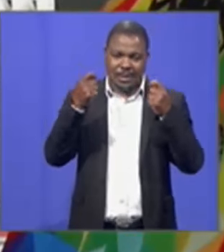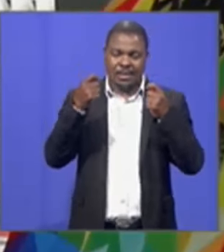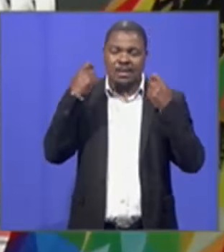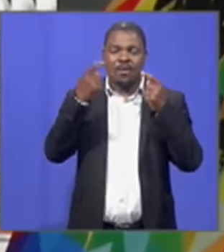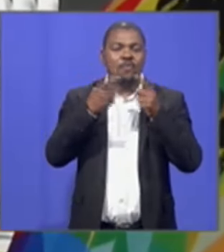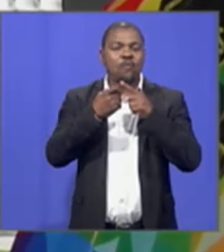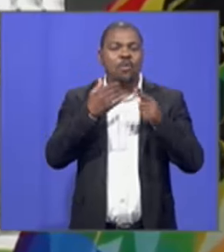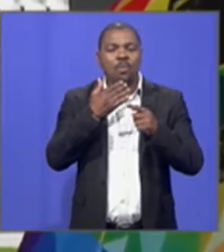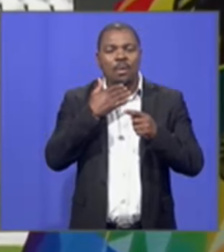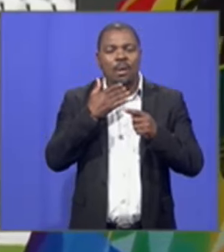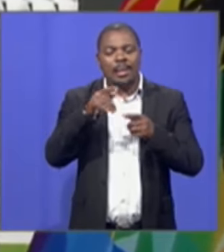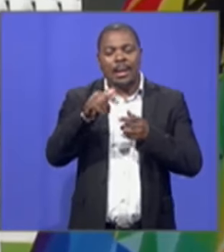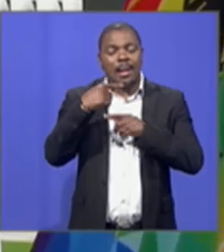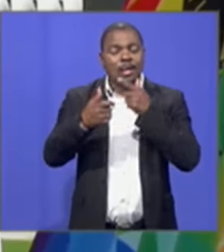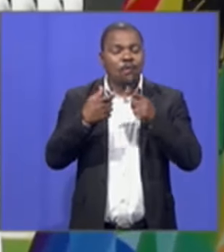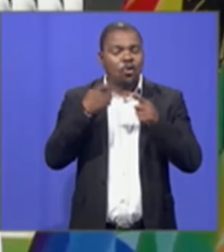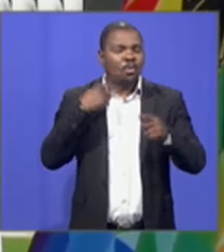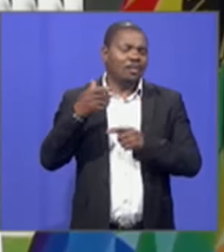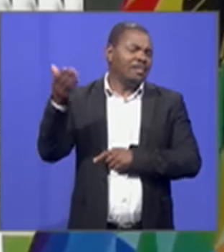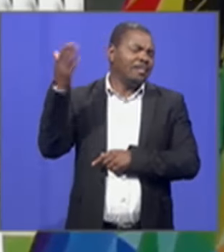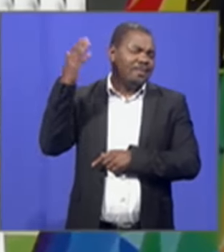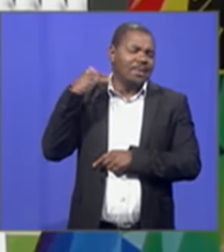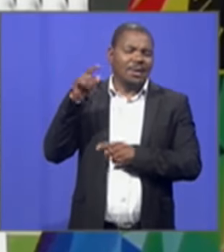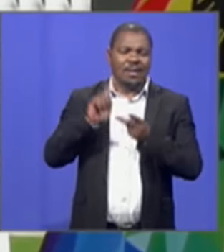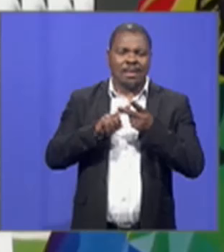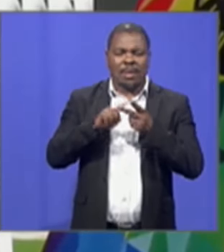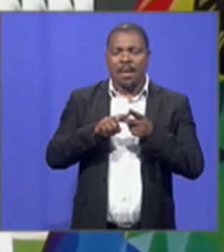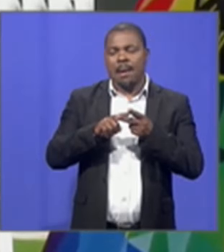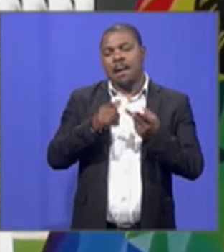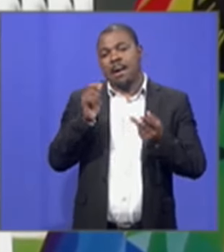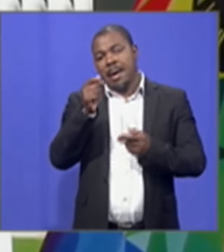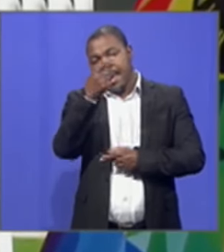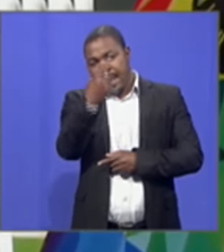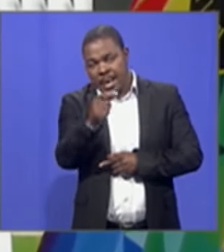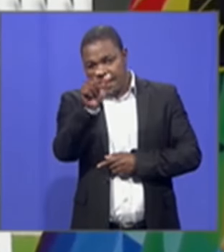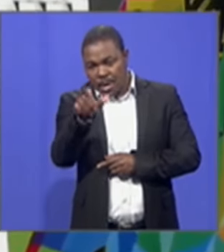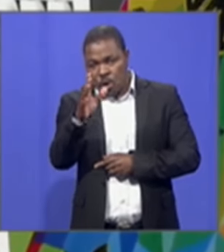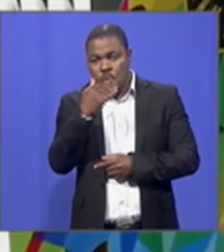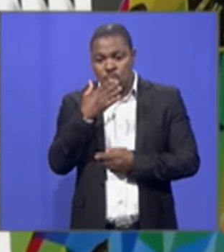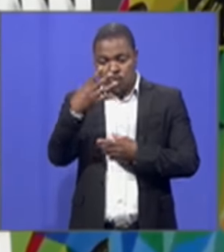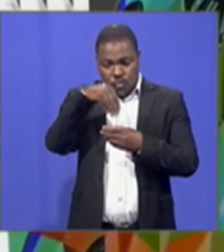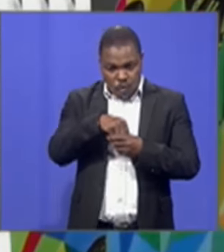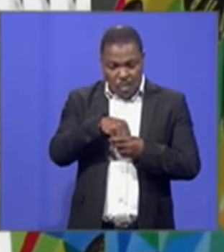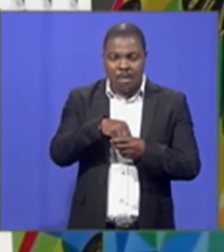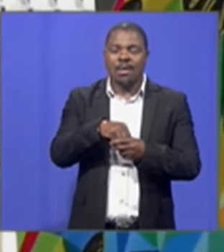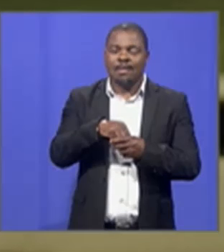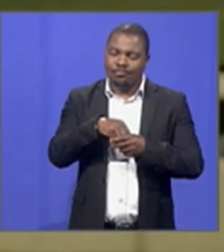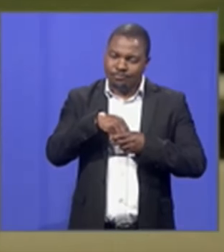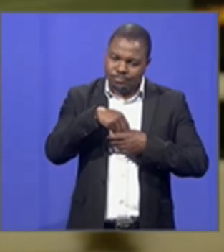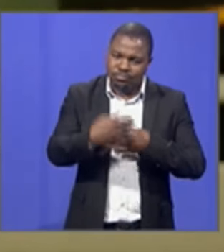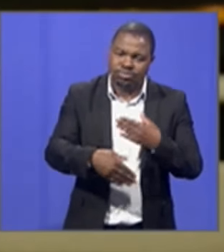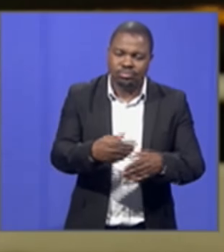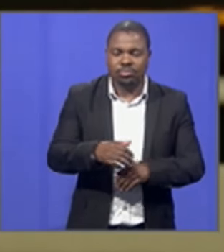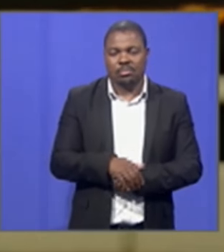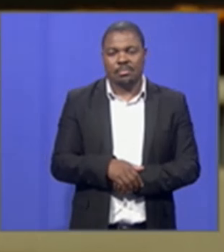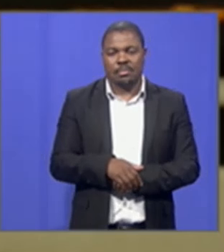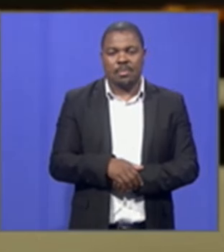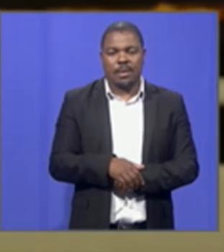giants, carried by generations, and kept alive by every person who has answered this race's call.